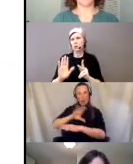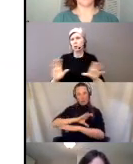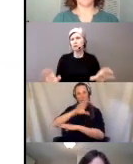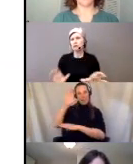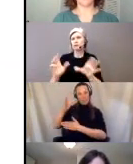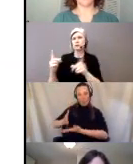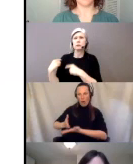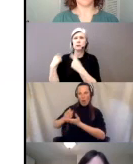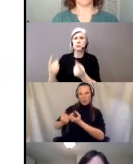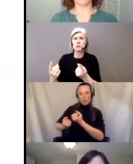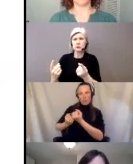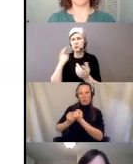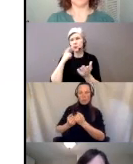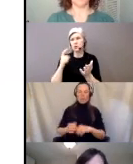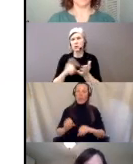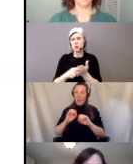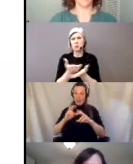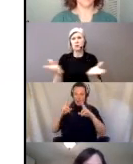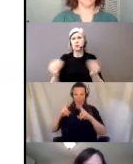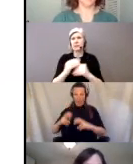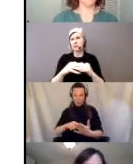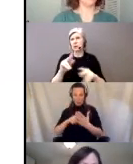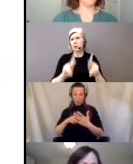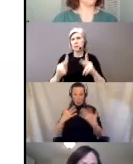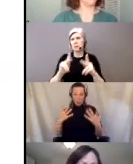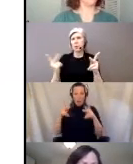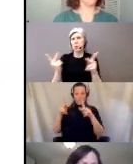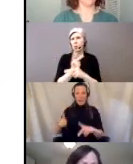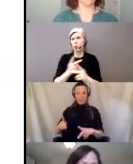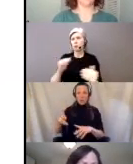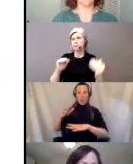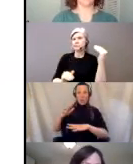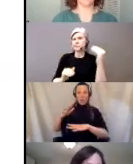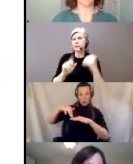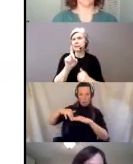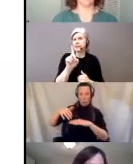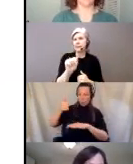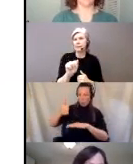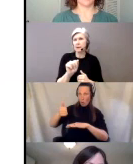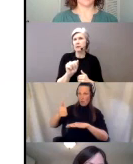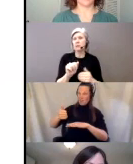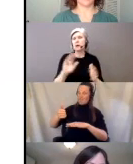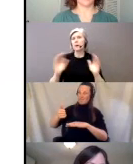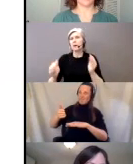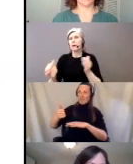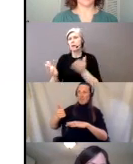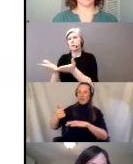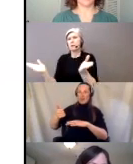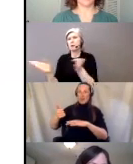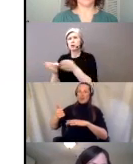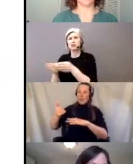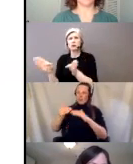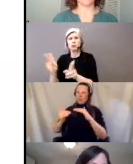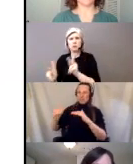Indigenous peoples are disproportionately likely to experience disability in comparison to the general population. In our work to